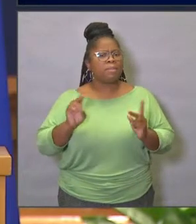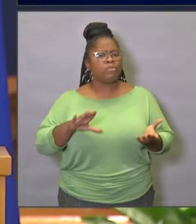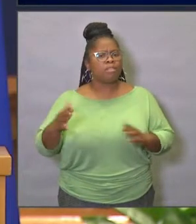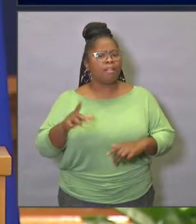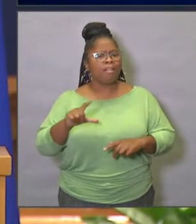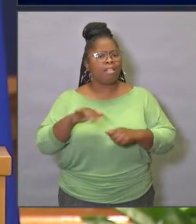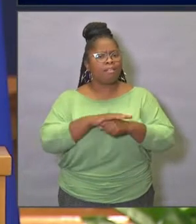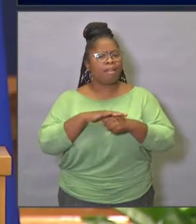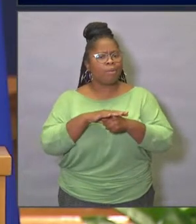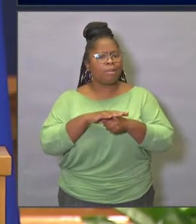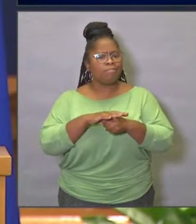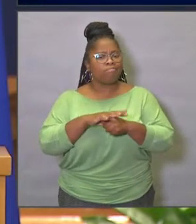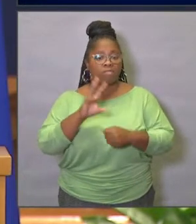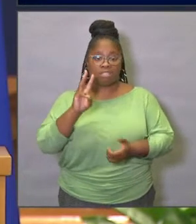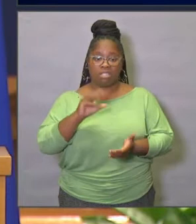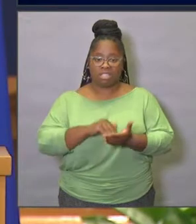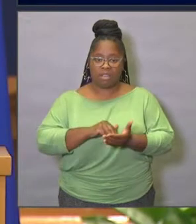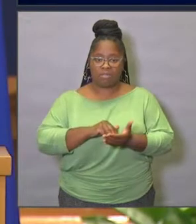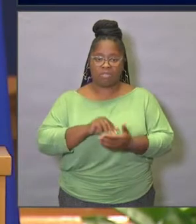to